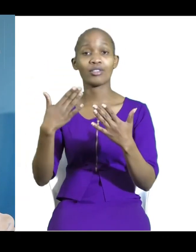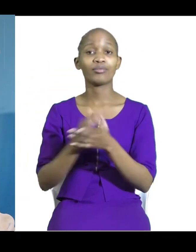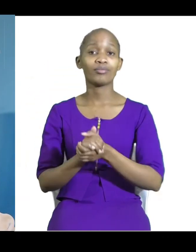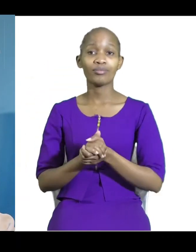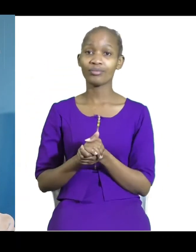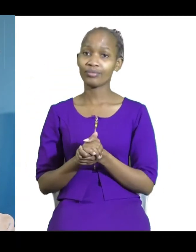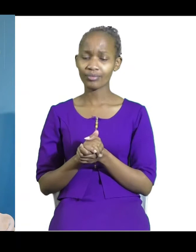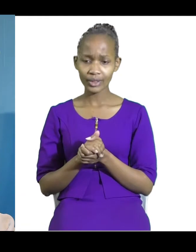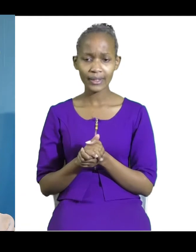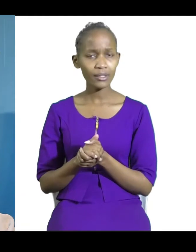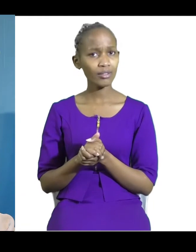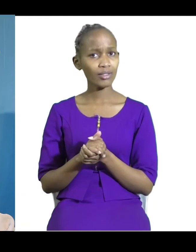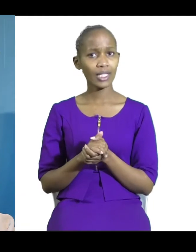hear,